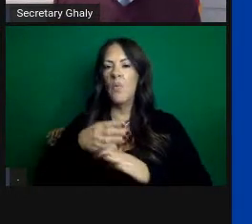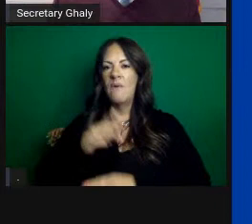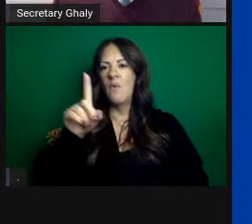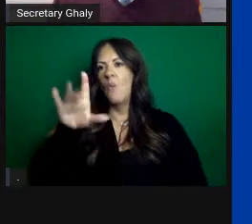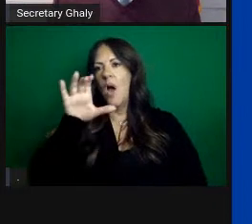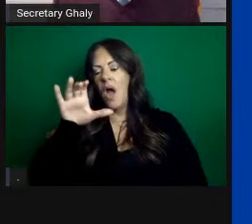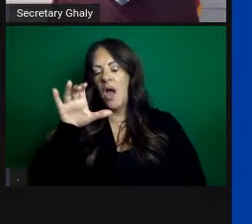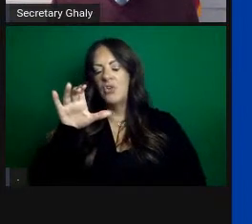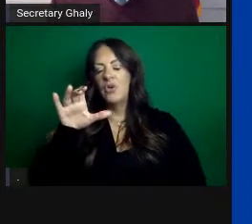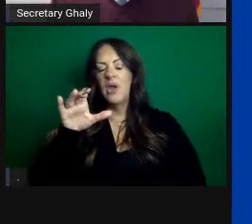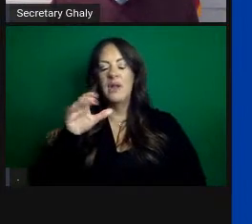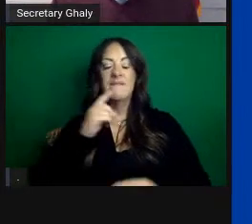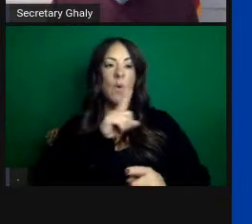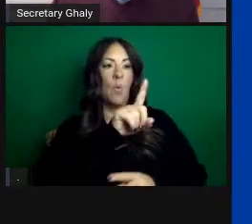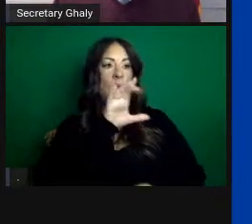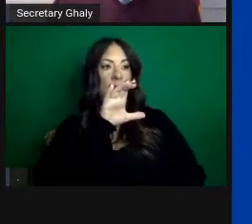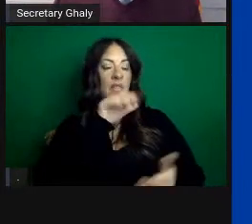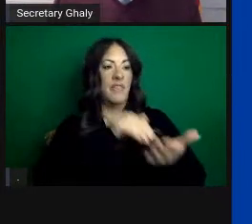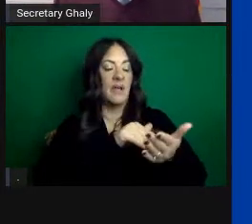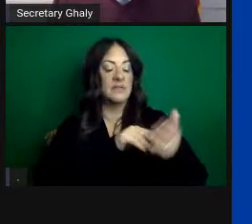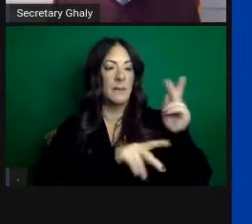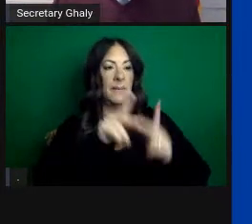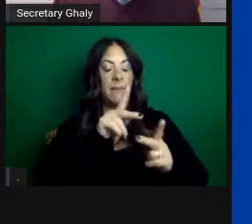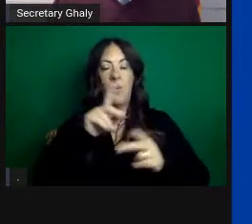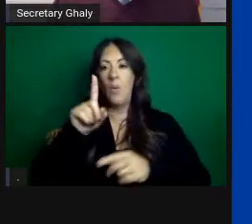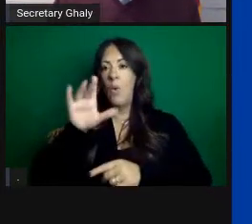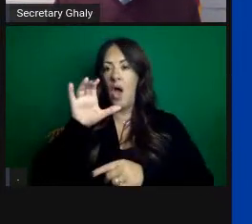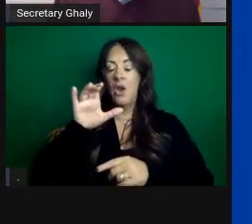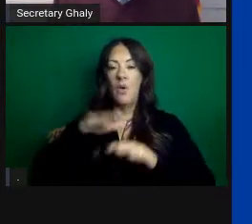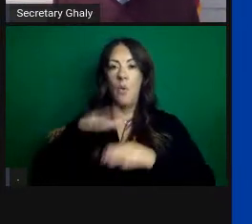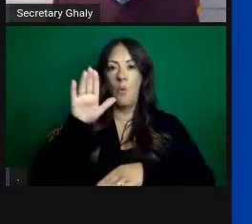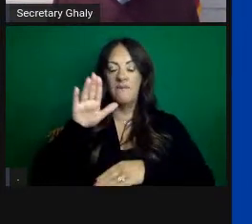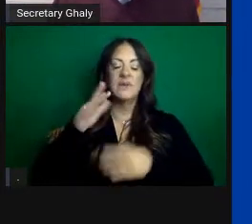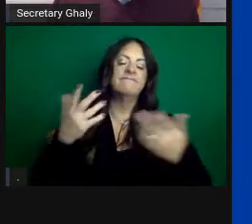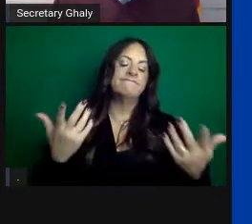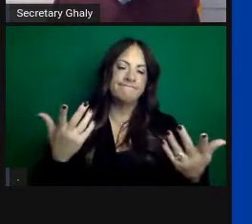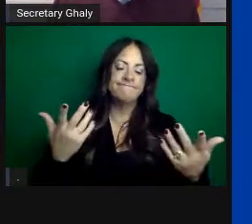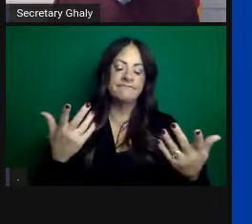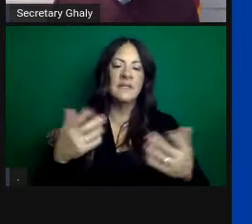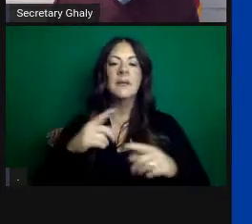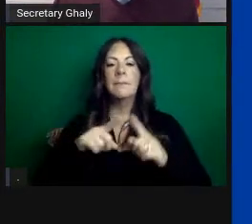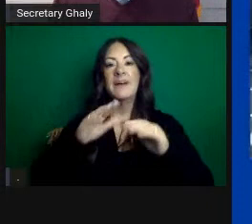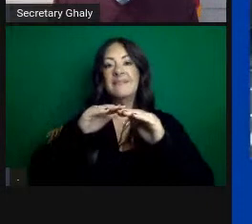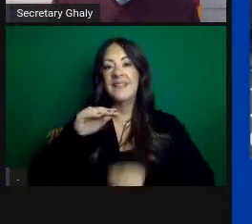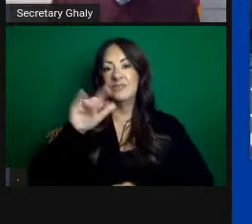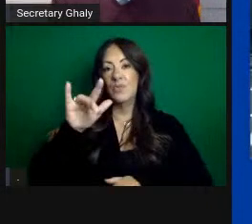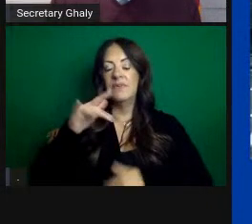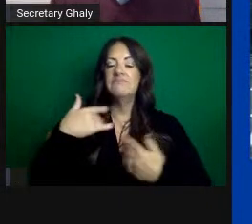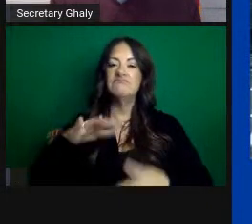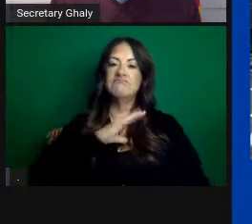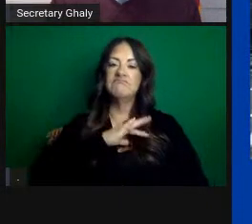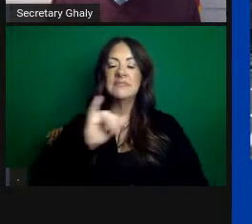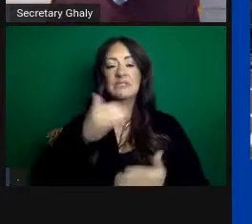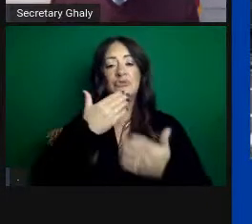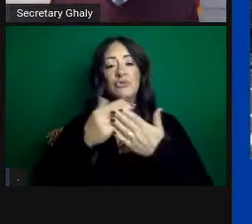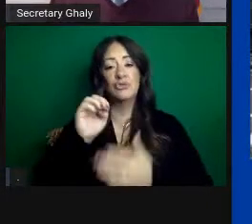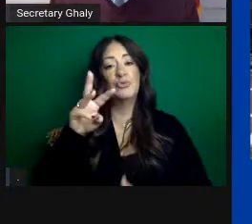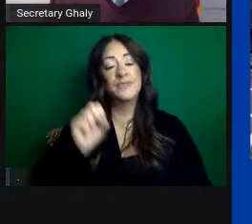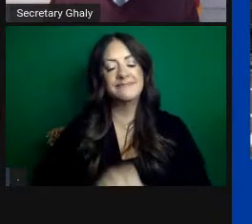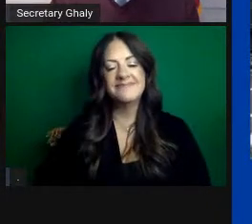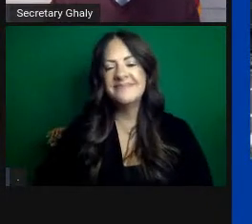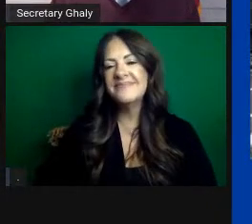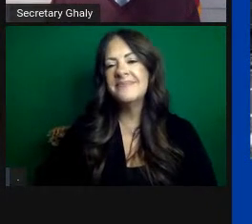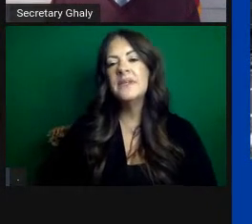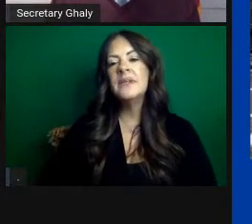per day. So good news to see a number of counties below 25. Next slide, please. Before wrapping